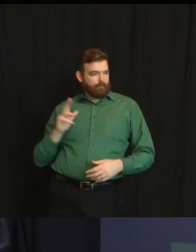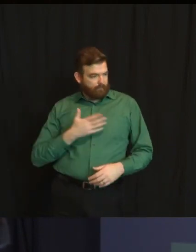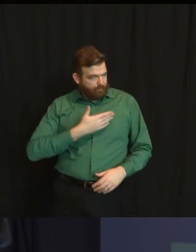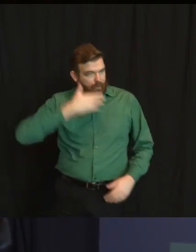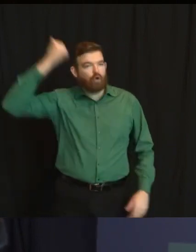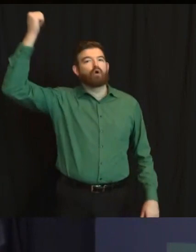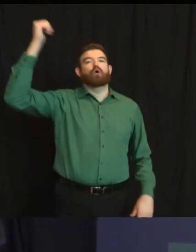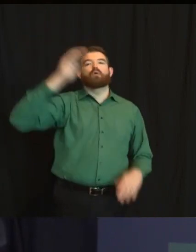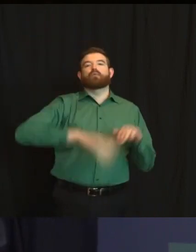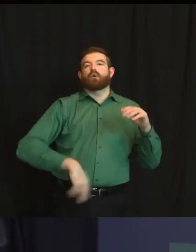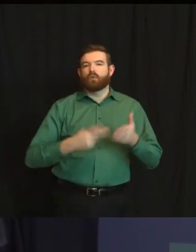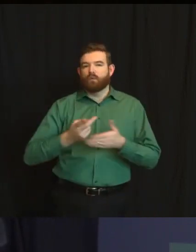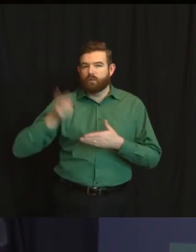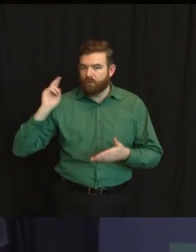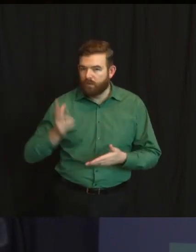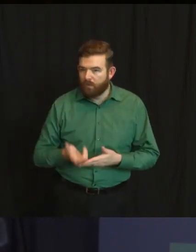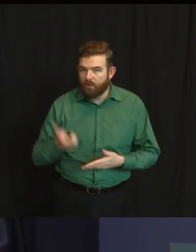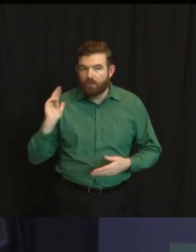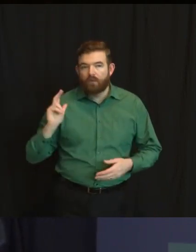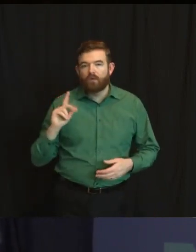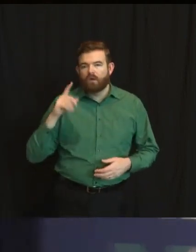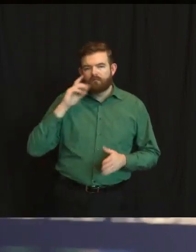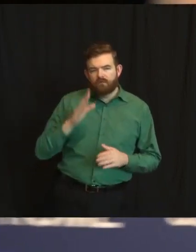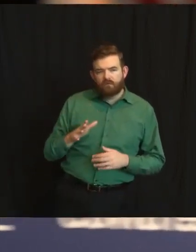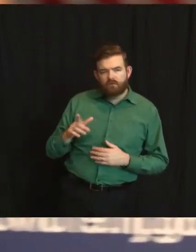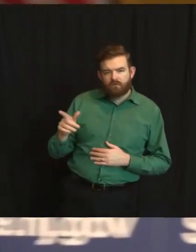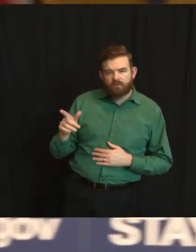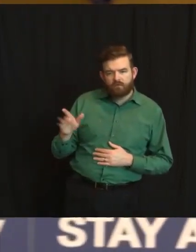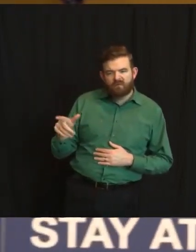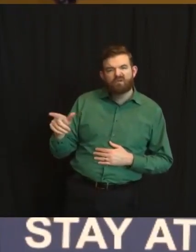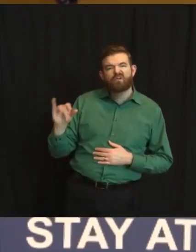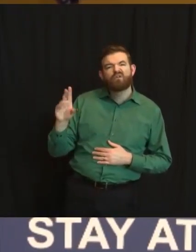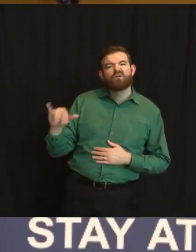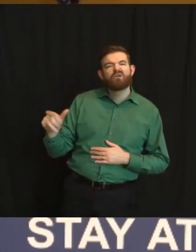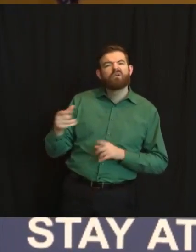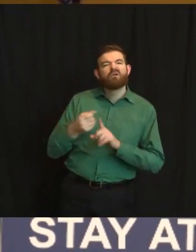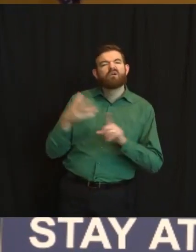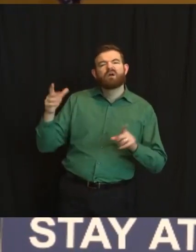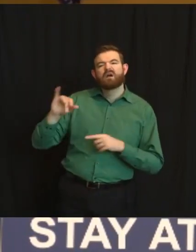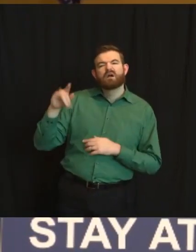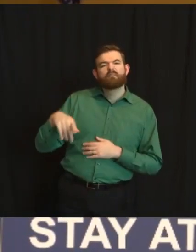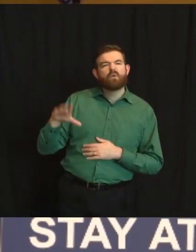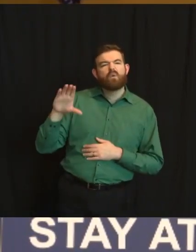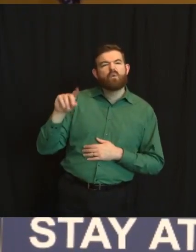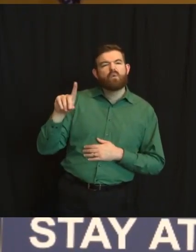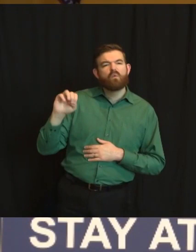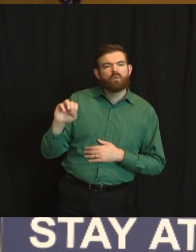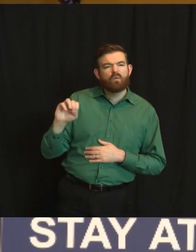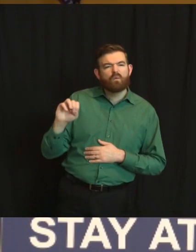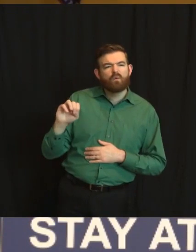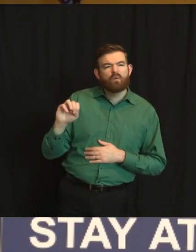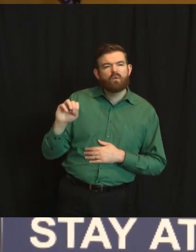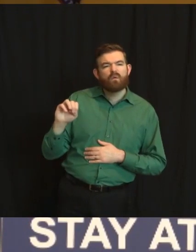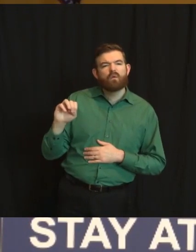Thank you for that. Do you mind, Judy, on zip codes and discharge destinations? Yeah, I don't have that.